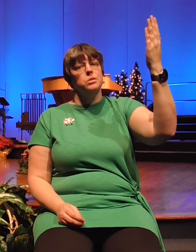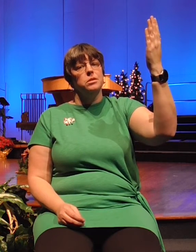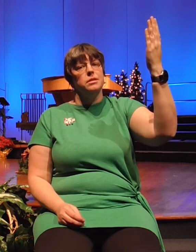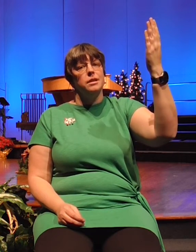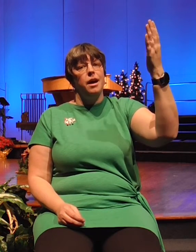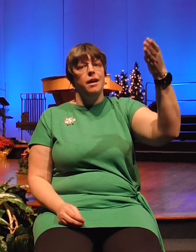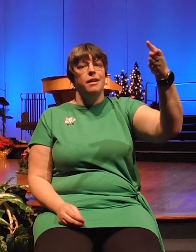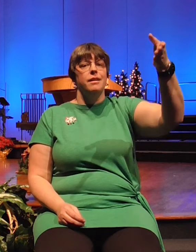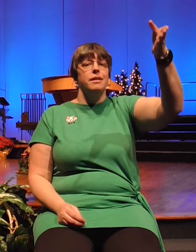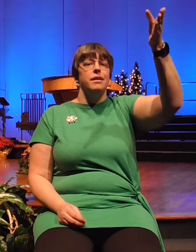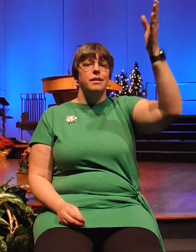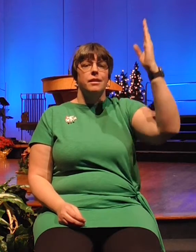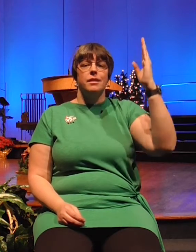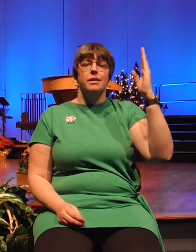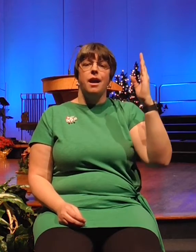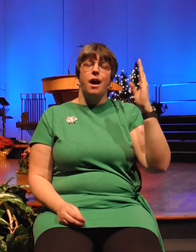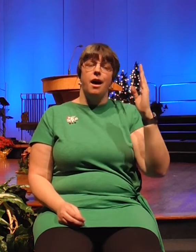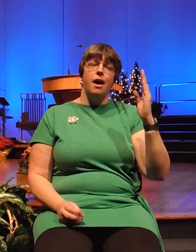are